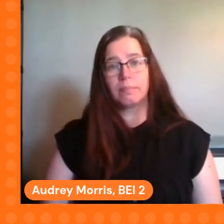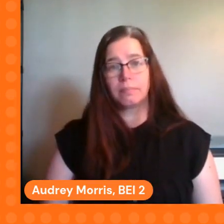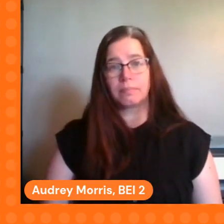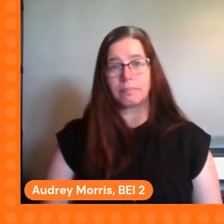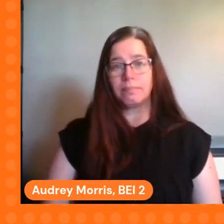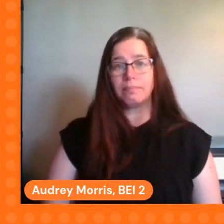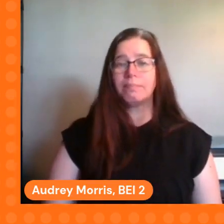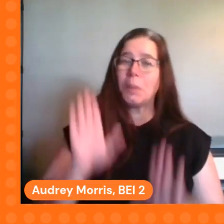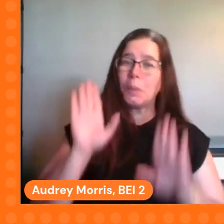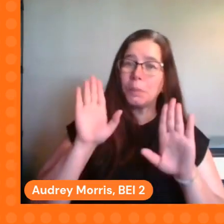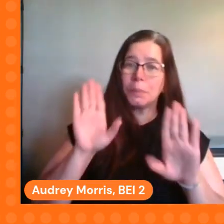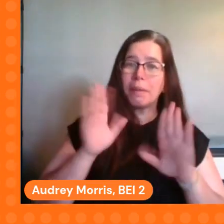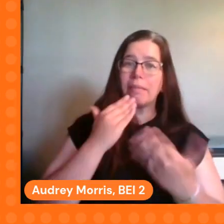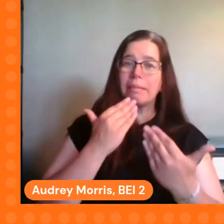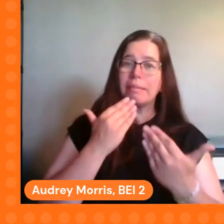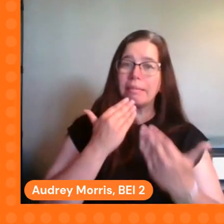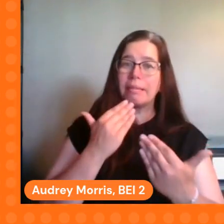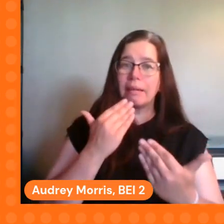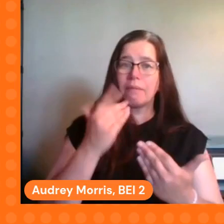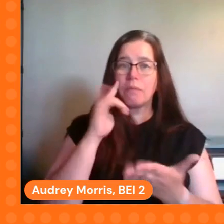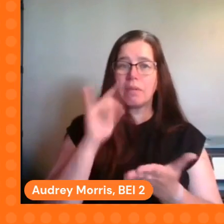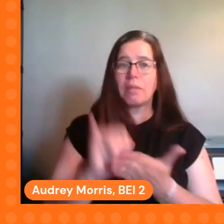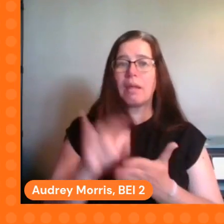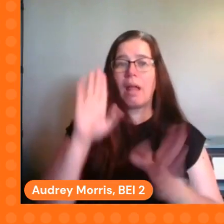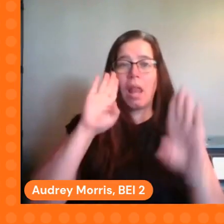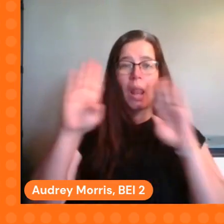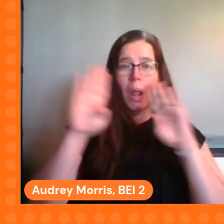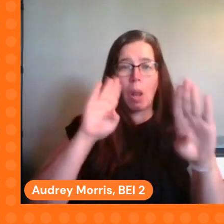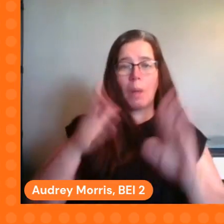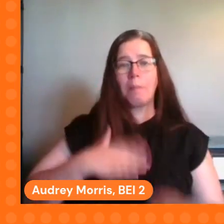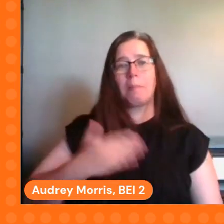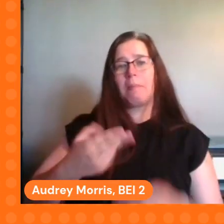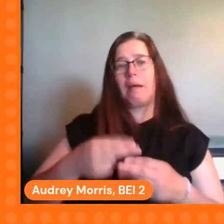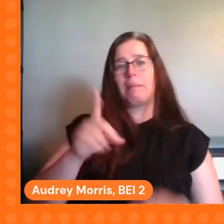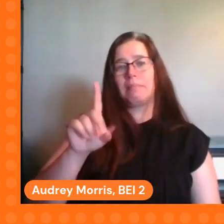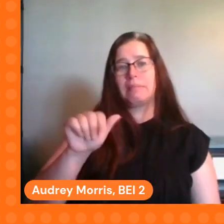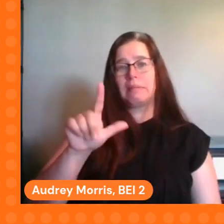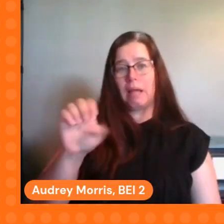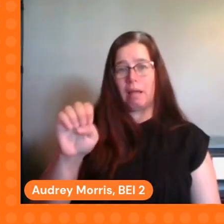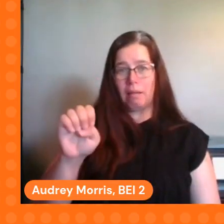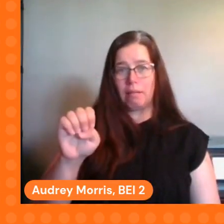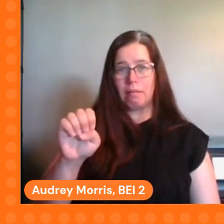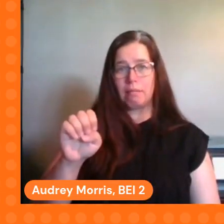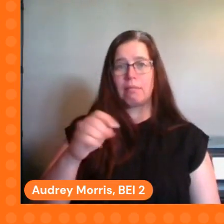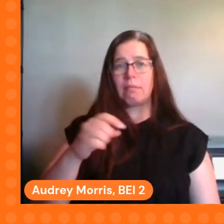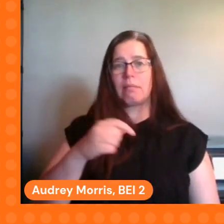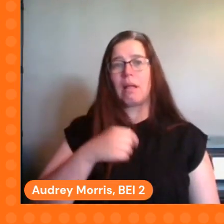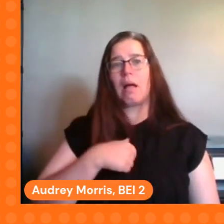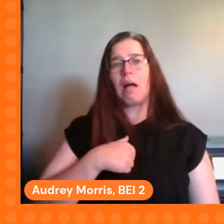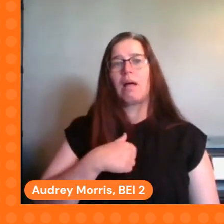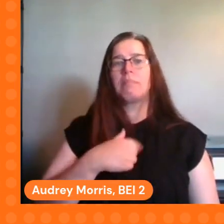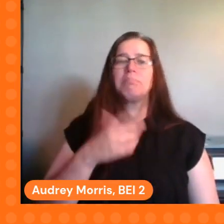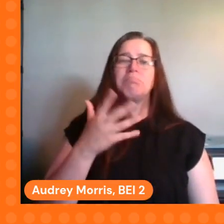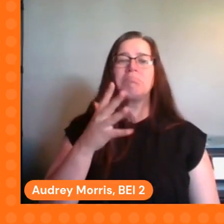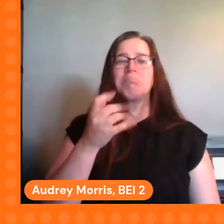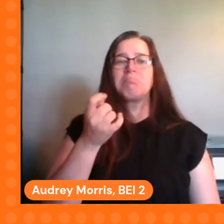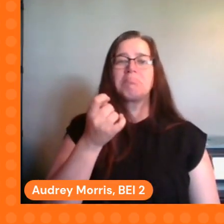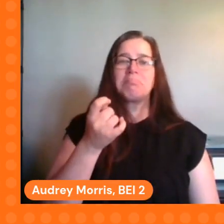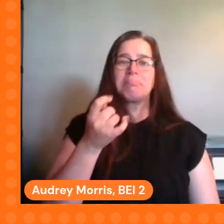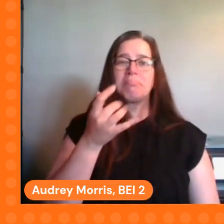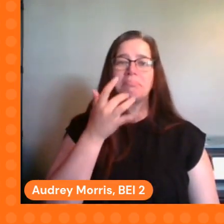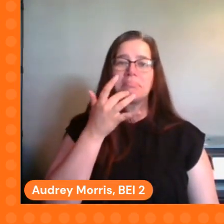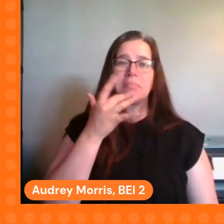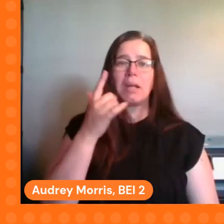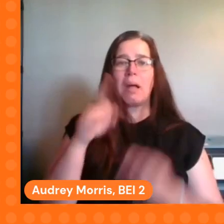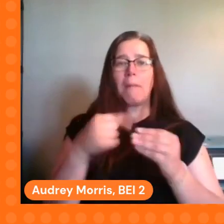Brilliant. Thank you for that now. Hello, everyone. My name is Dale, and Andy gave you a bit of a flavor of machine learning for kids,